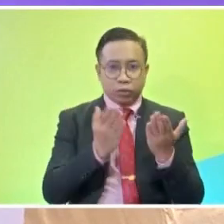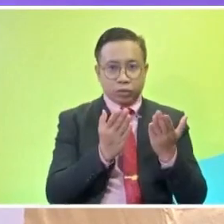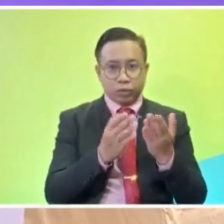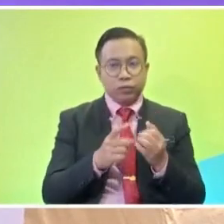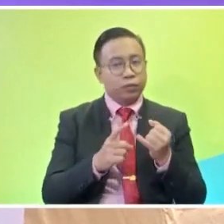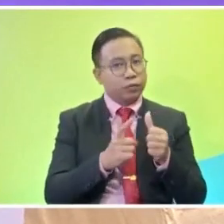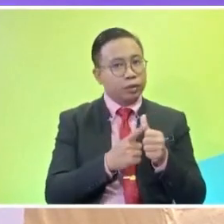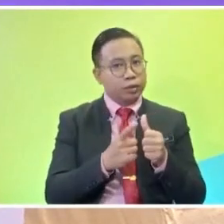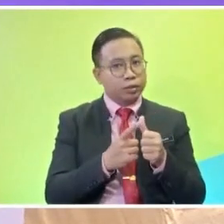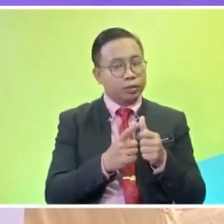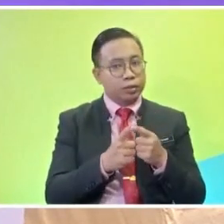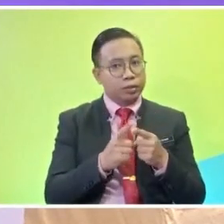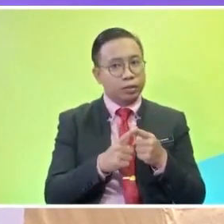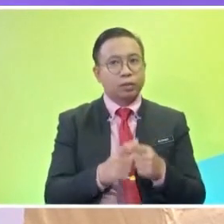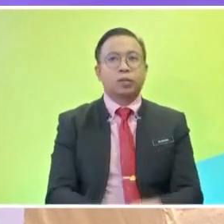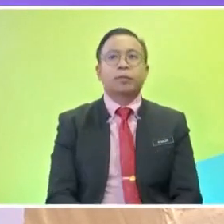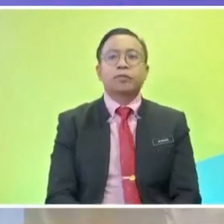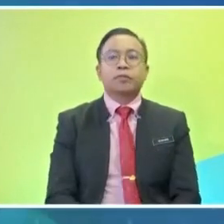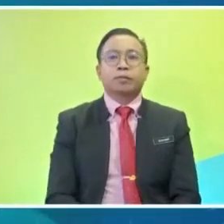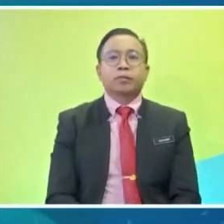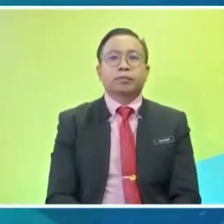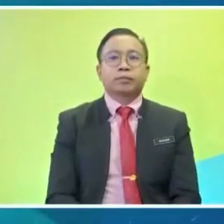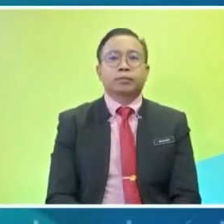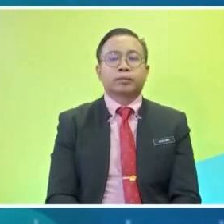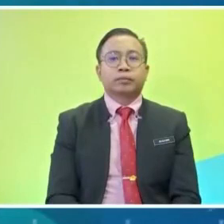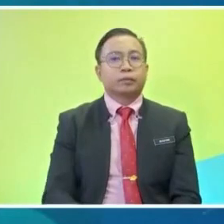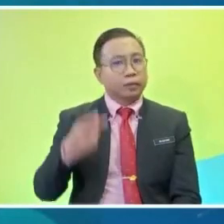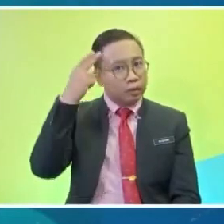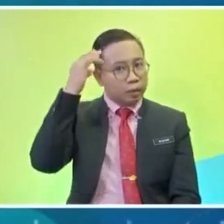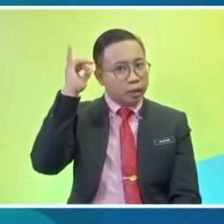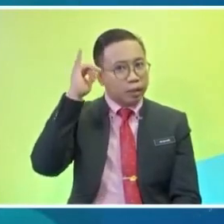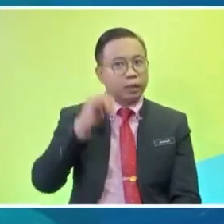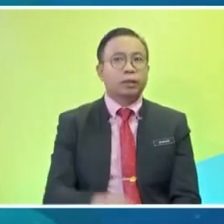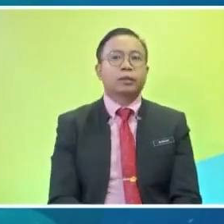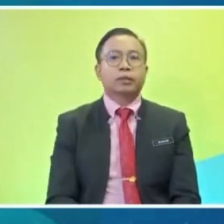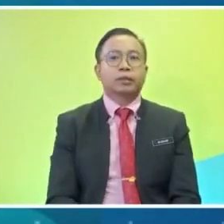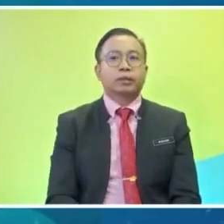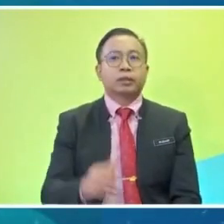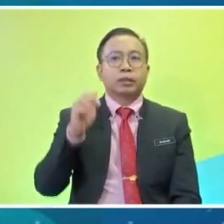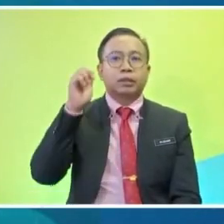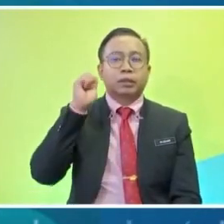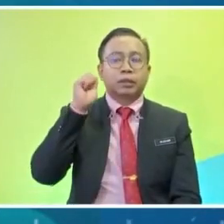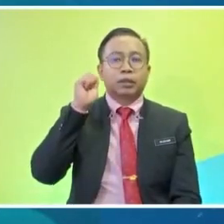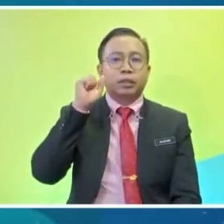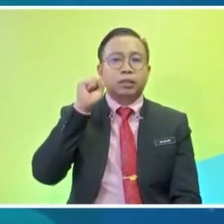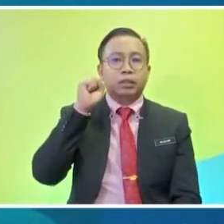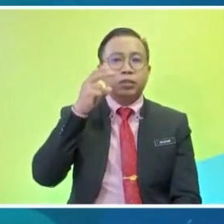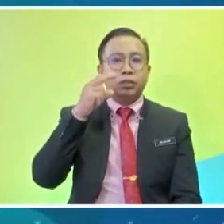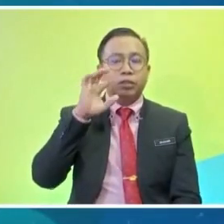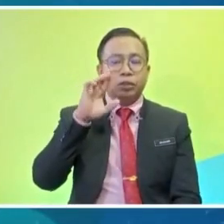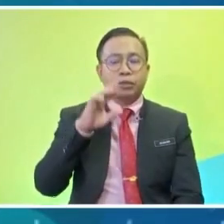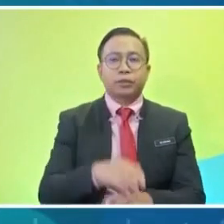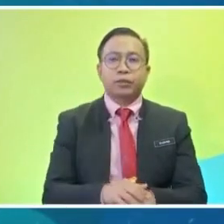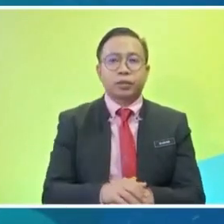first. First, we have Ashil Razin Binti Razman. Hi, Ashil! Hi, Ashil! Next, we also have